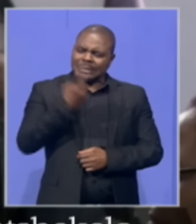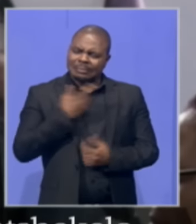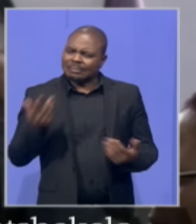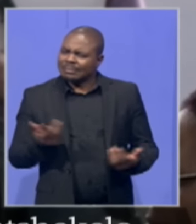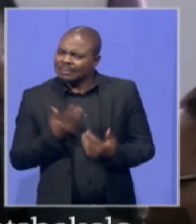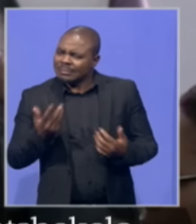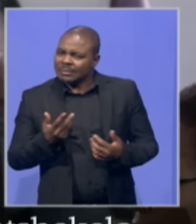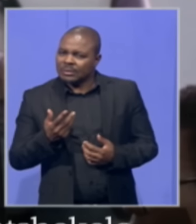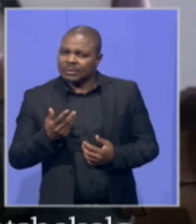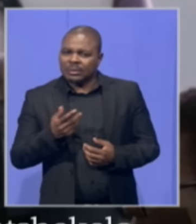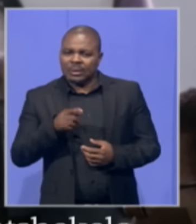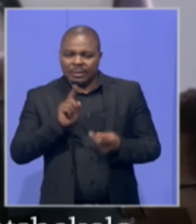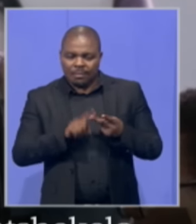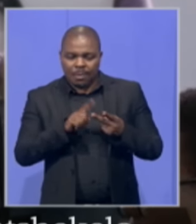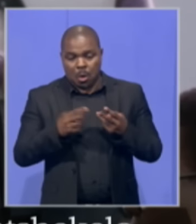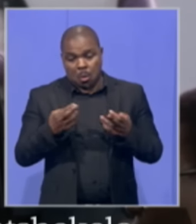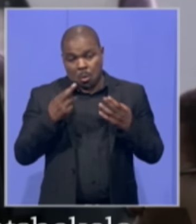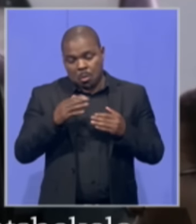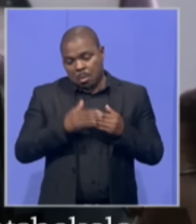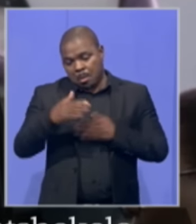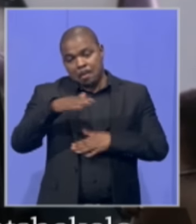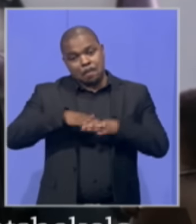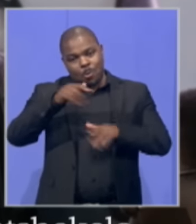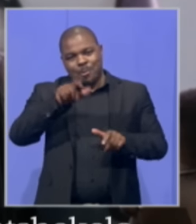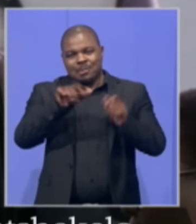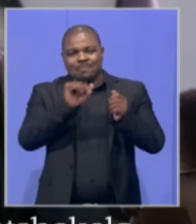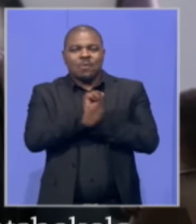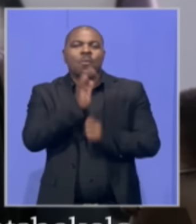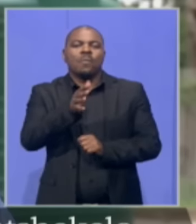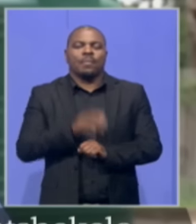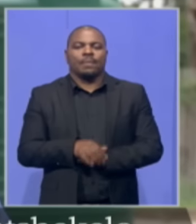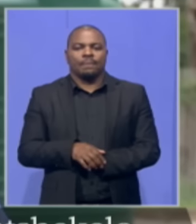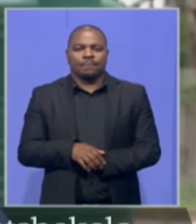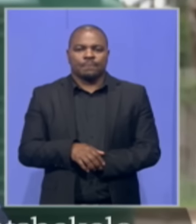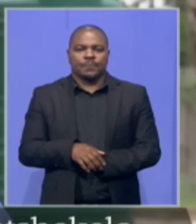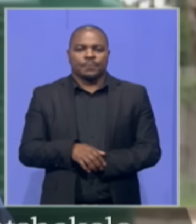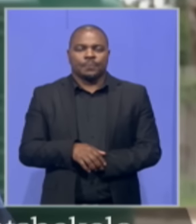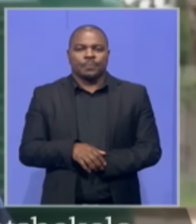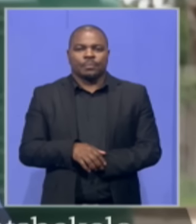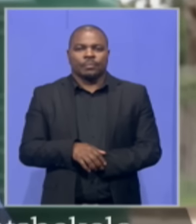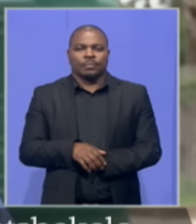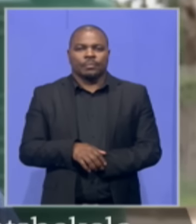re ba santse ba solofela gore go tla tshwariwa batho ba bangwe gape.